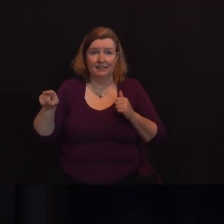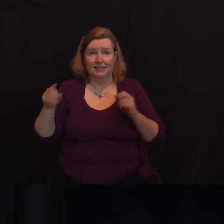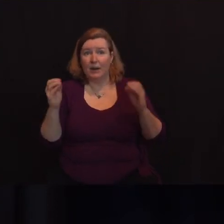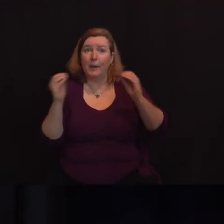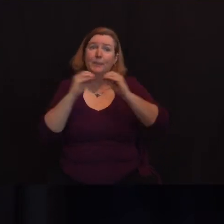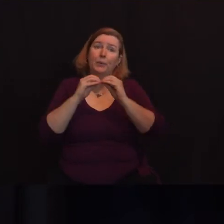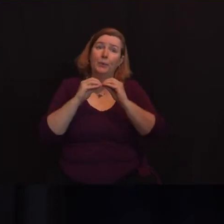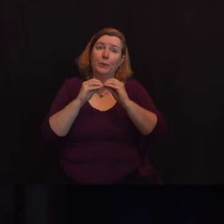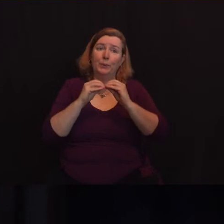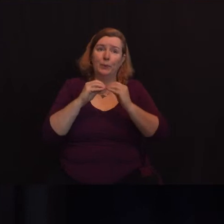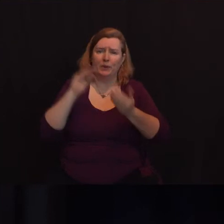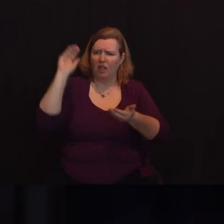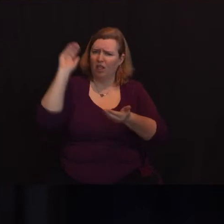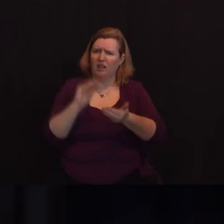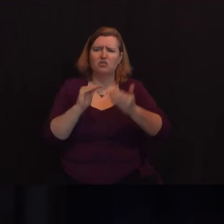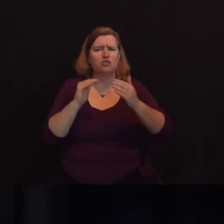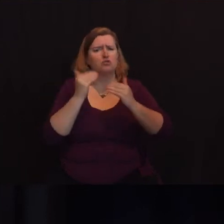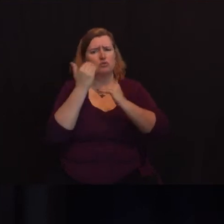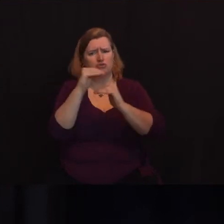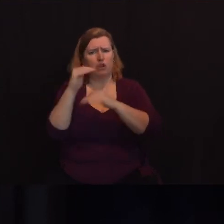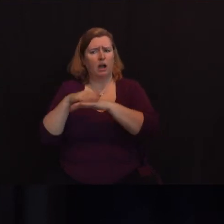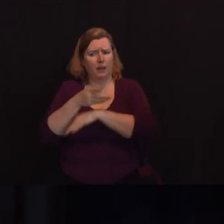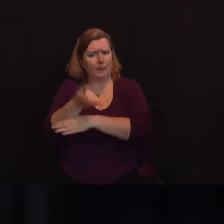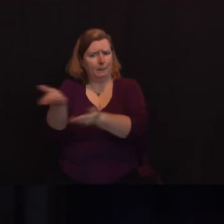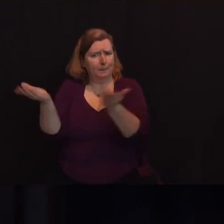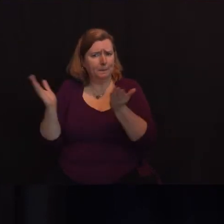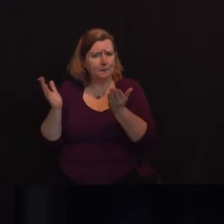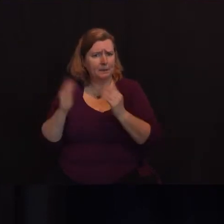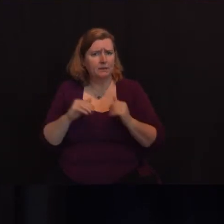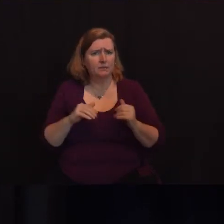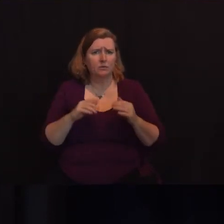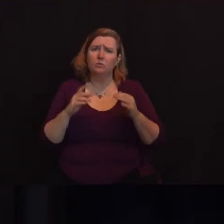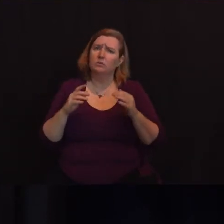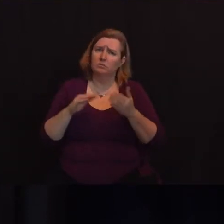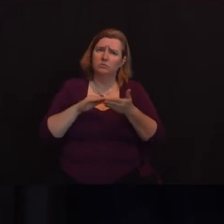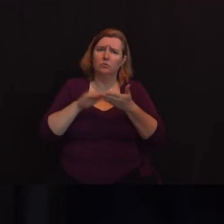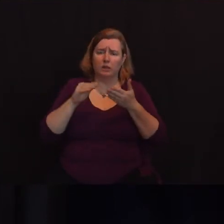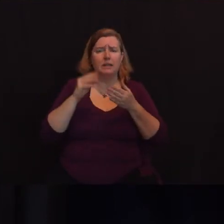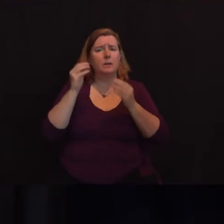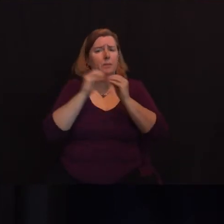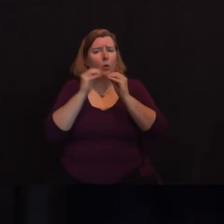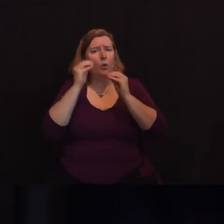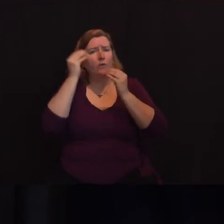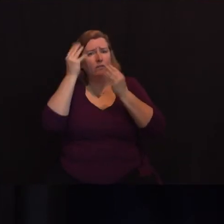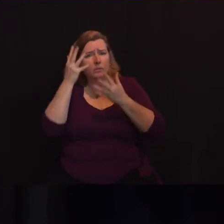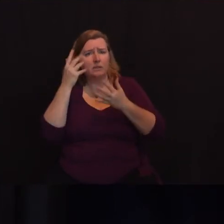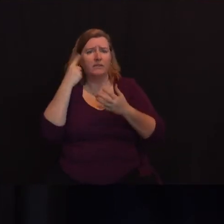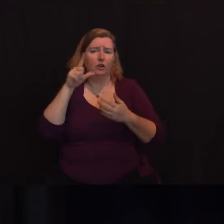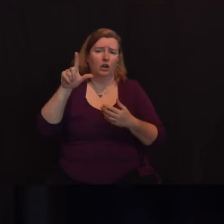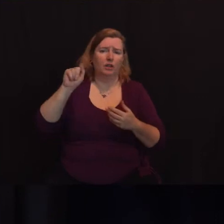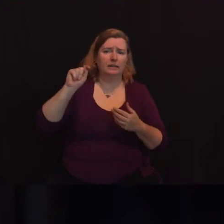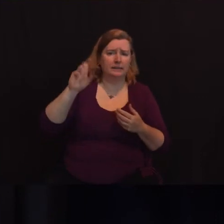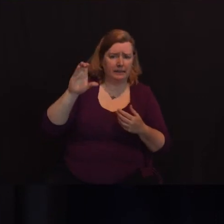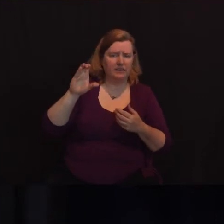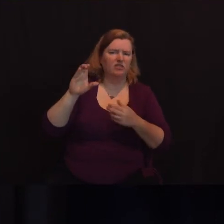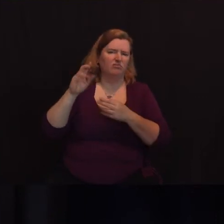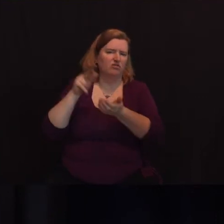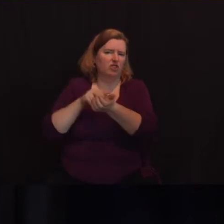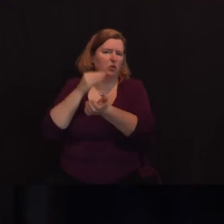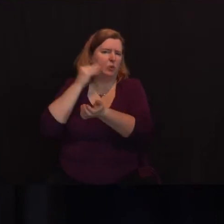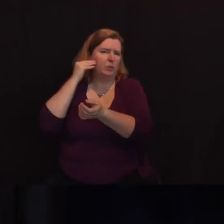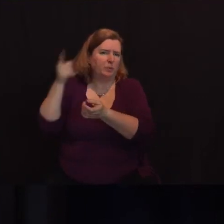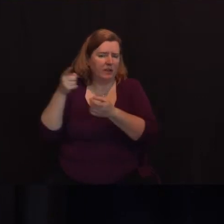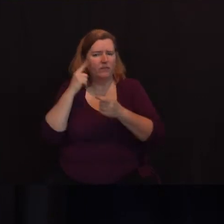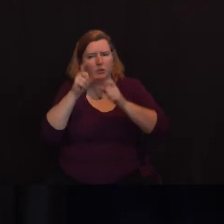Today, the department is releasing an updated directive to long-term care facilities to accommodate more visitation,